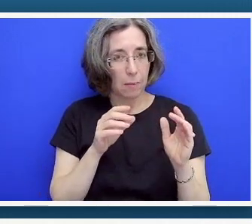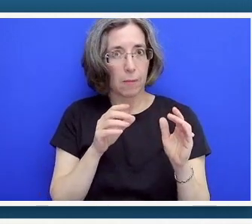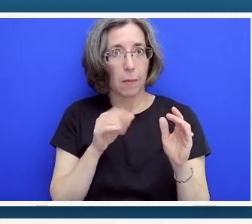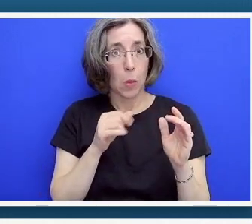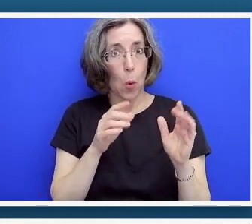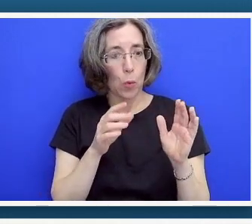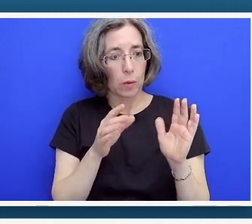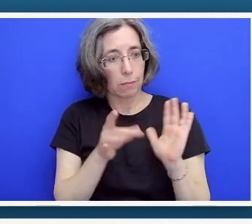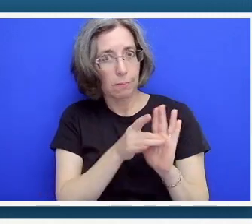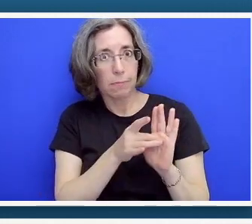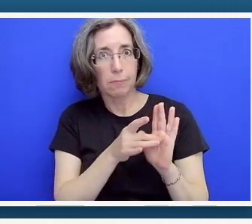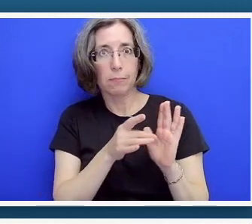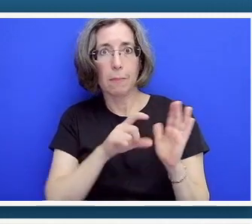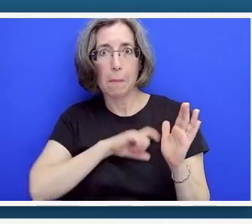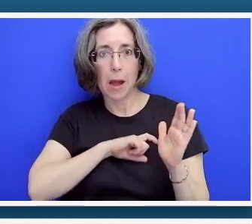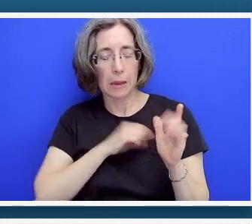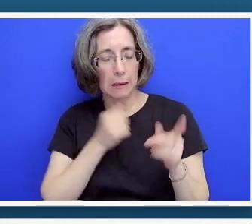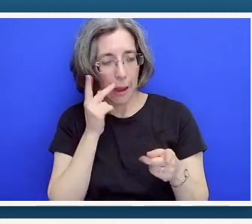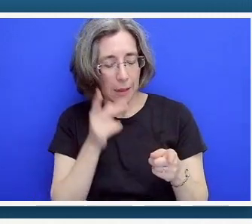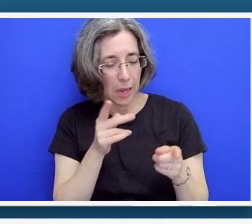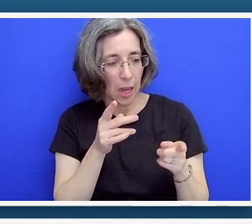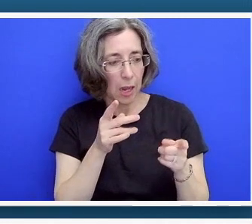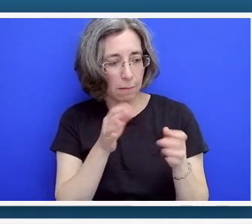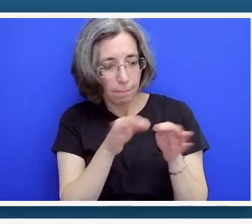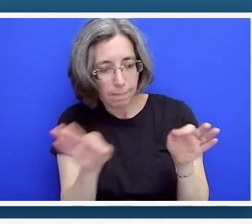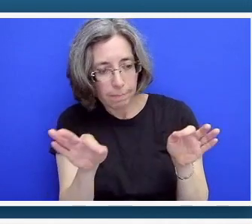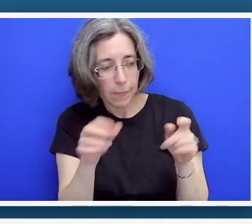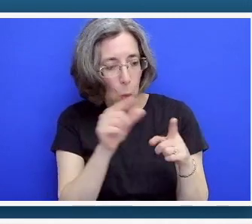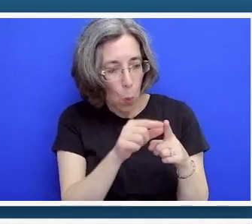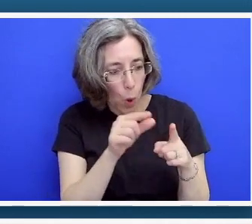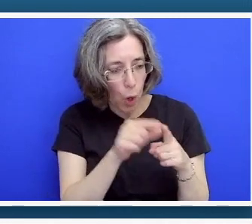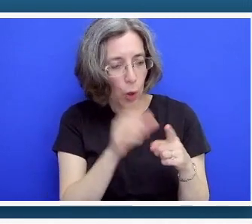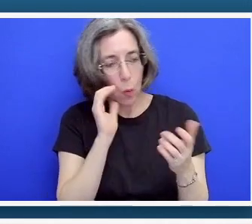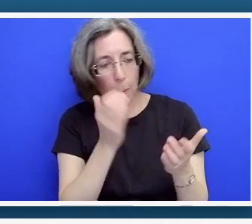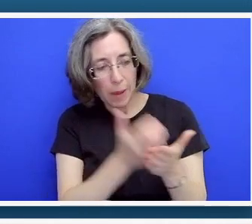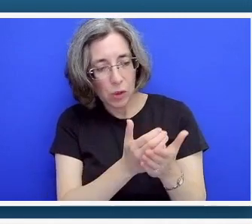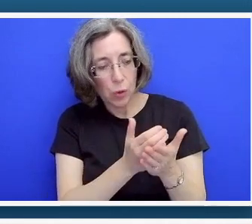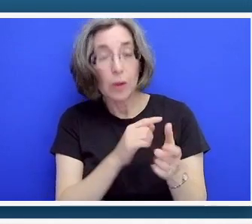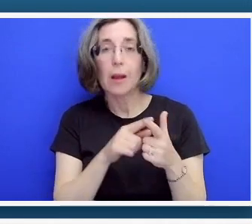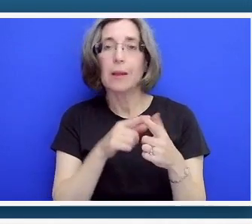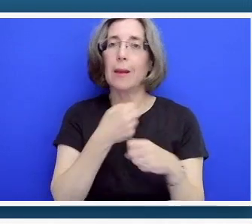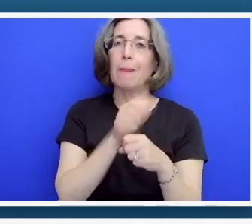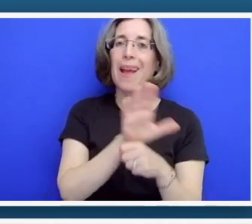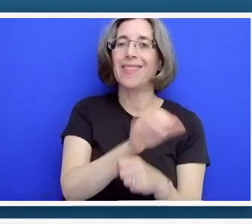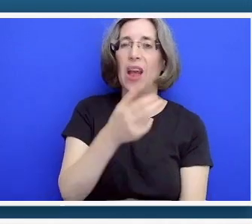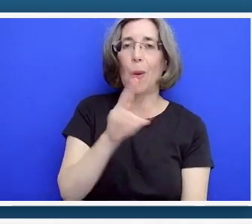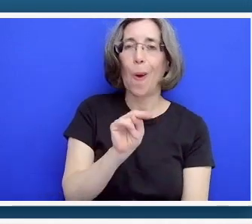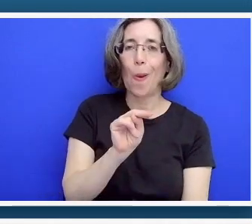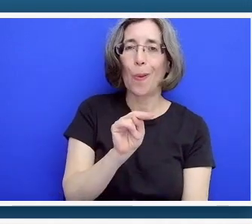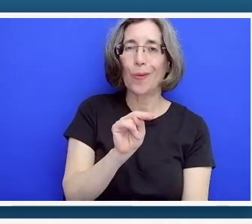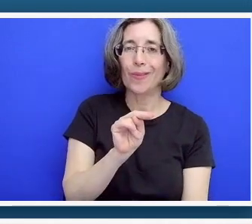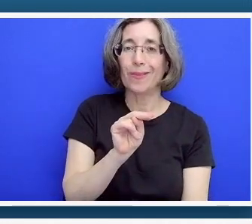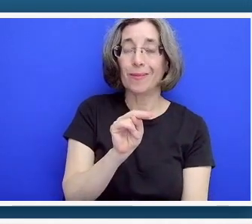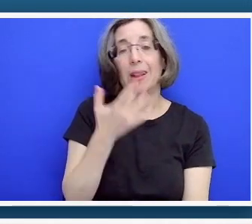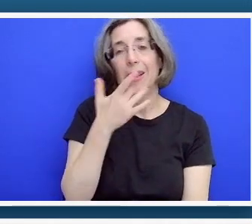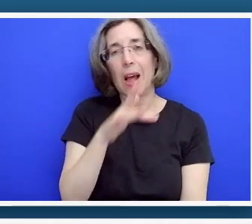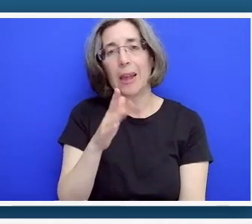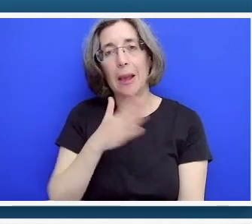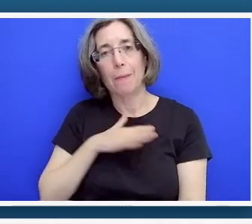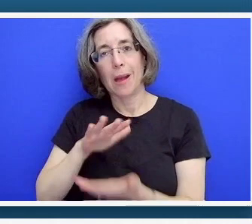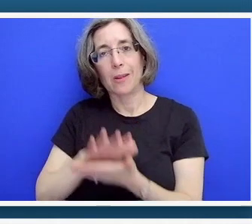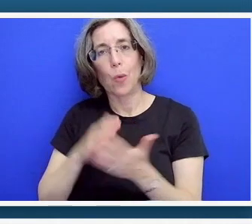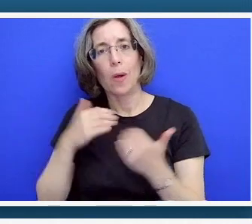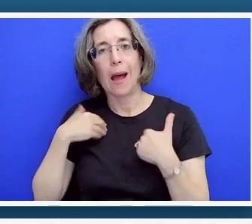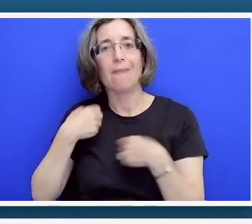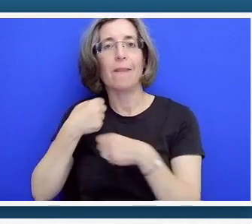own buttons or make their own stickers. We're fortunate enough to have a maker space and some teachers that kind of help us with